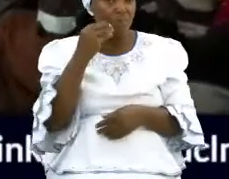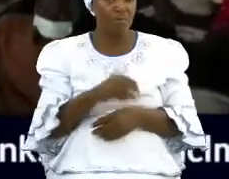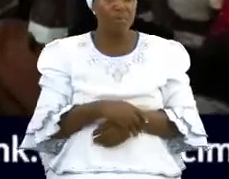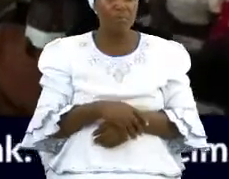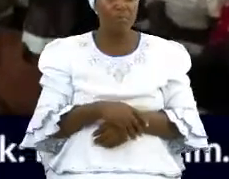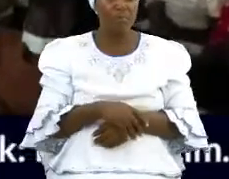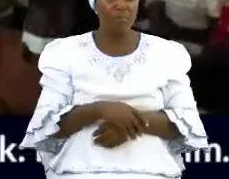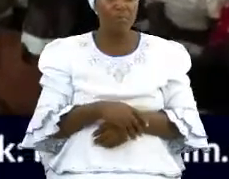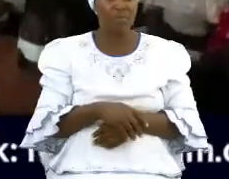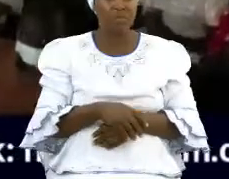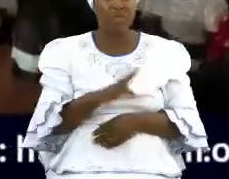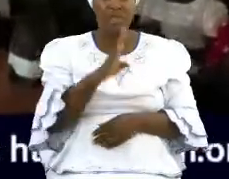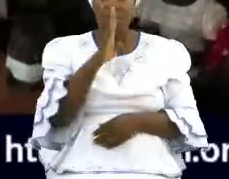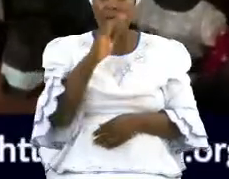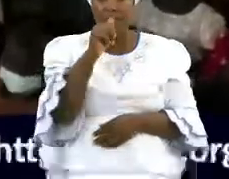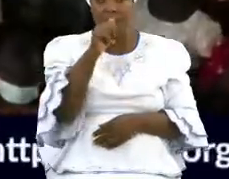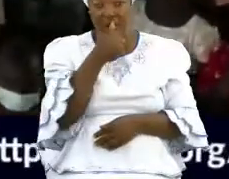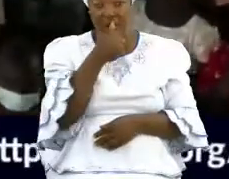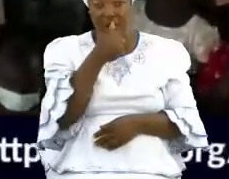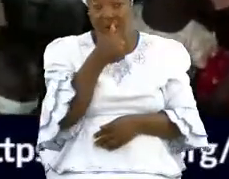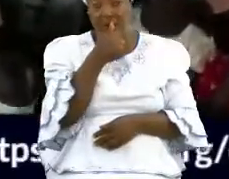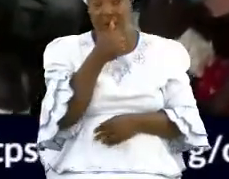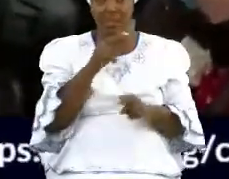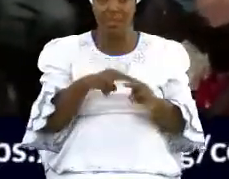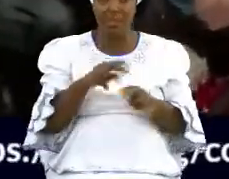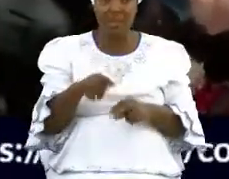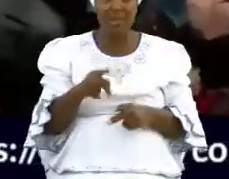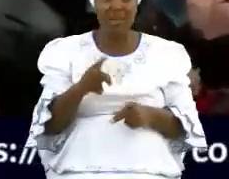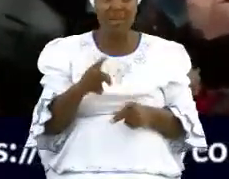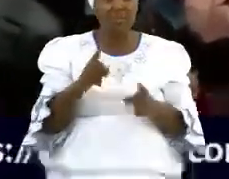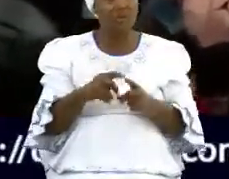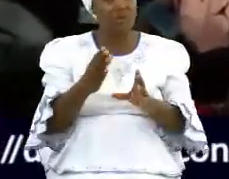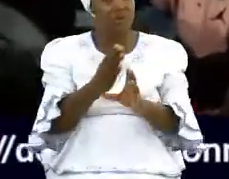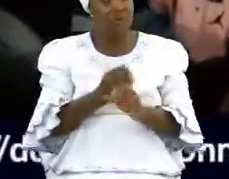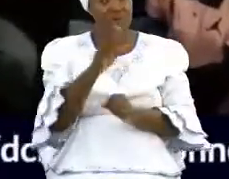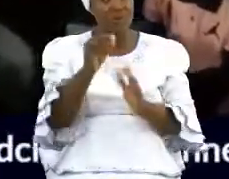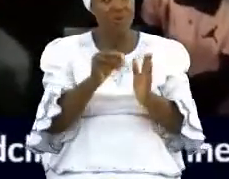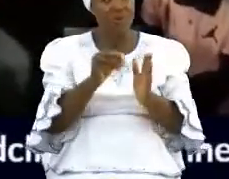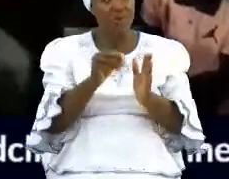And there are buses available. And the buses will wait for you.